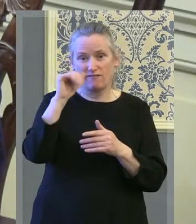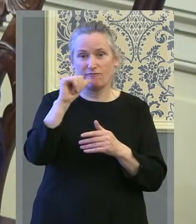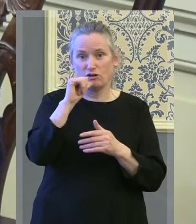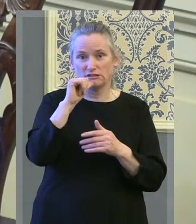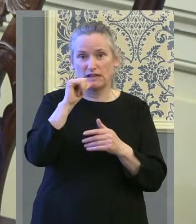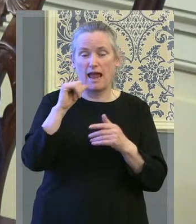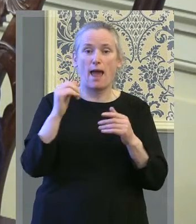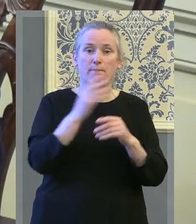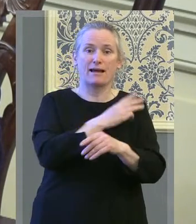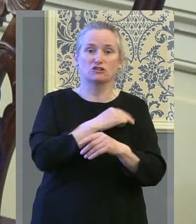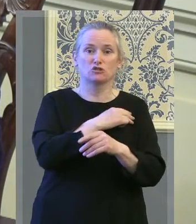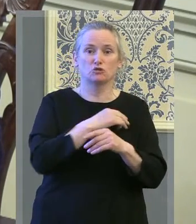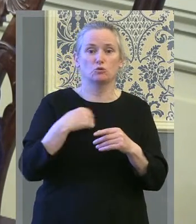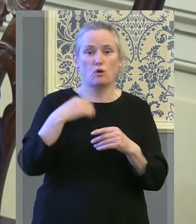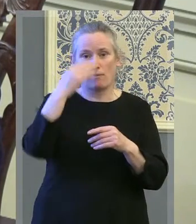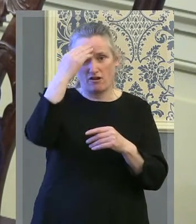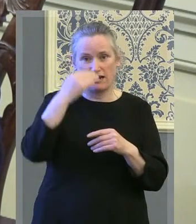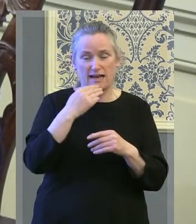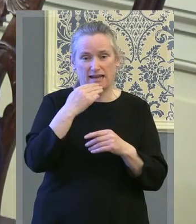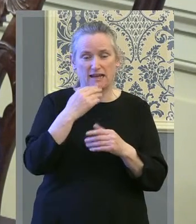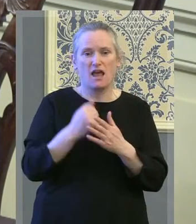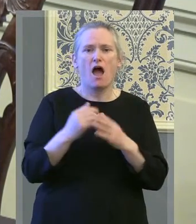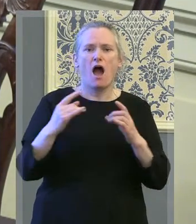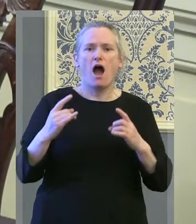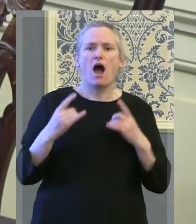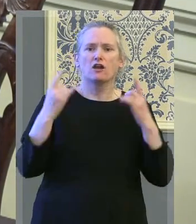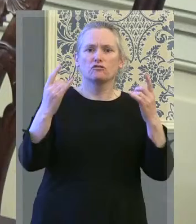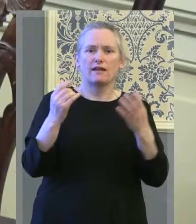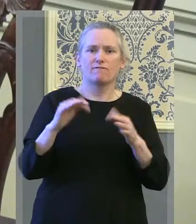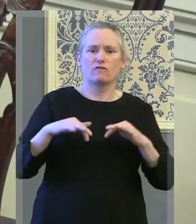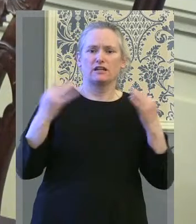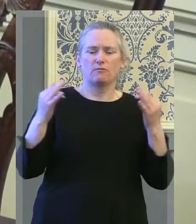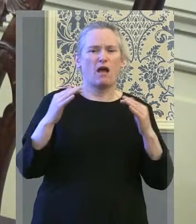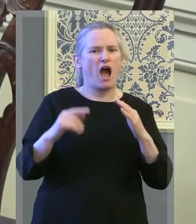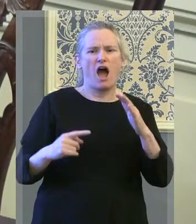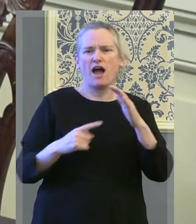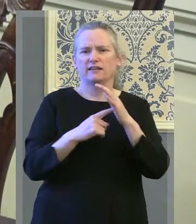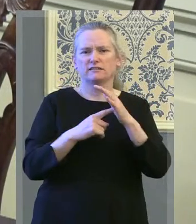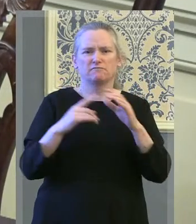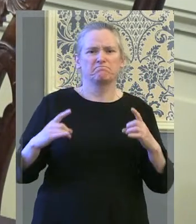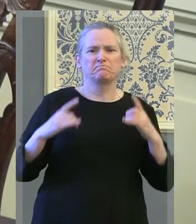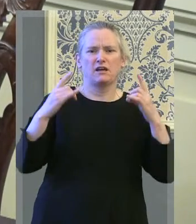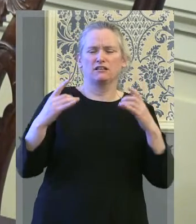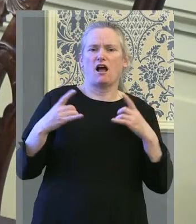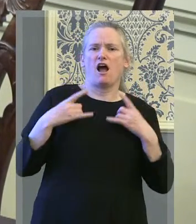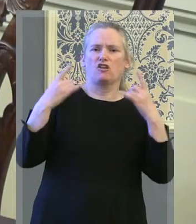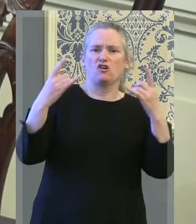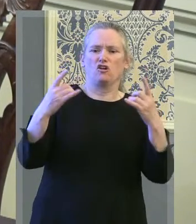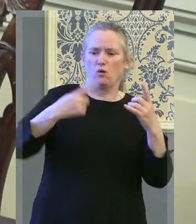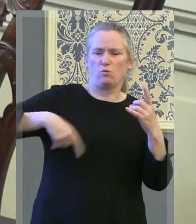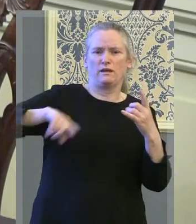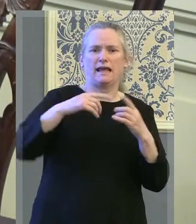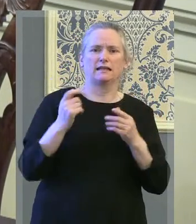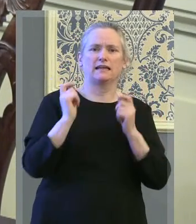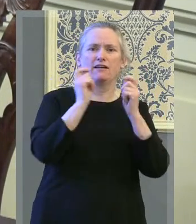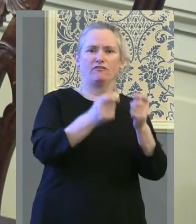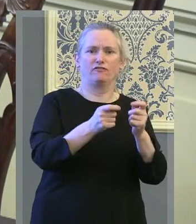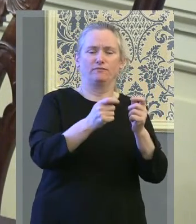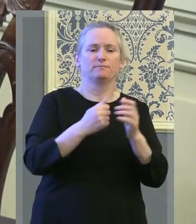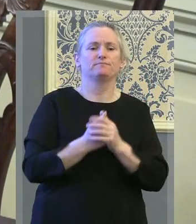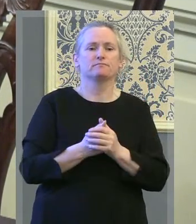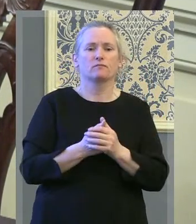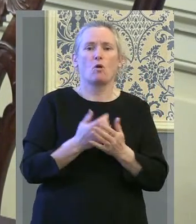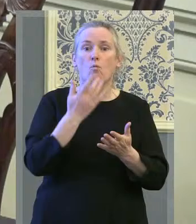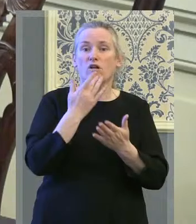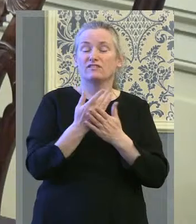know. Honorary freedom is the highest honour that Waterford City and County Council can bestow. For Waterford, it is comparable